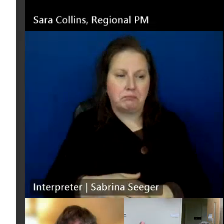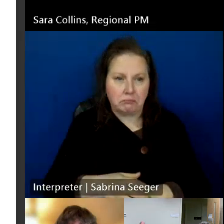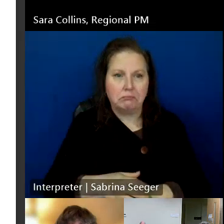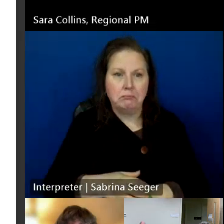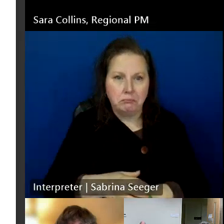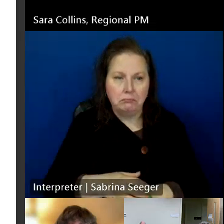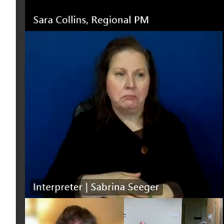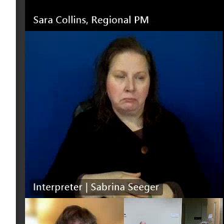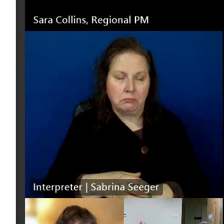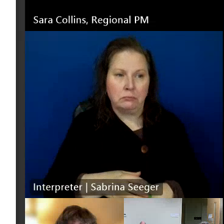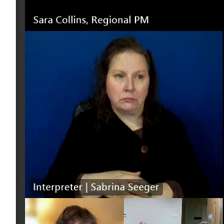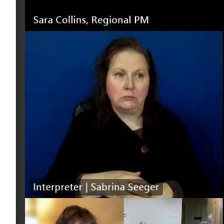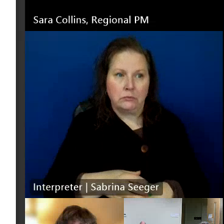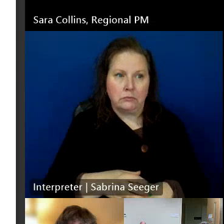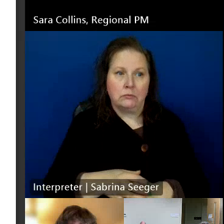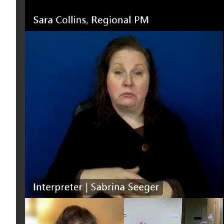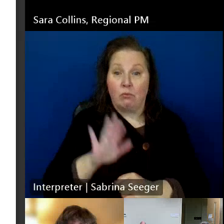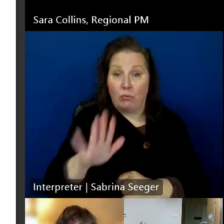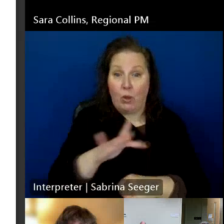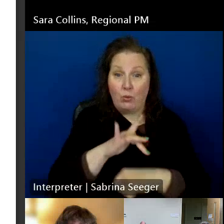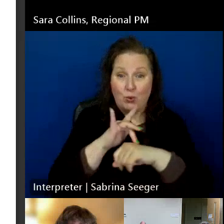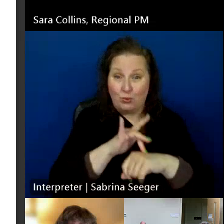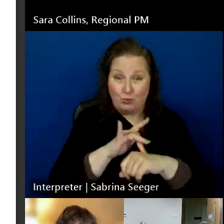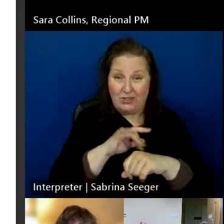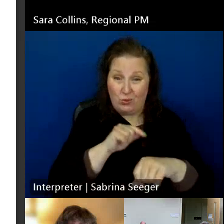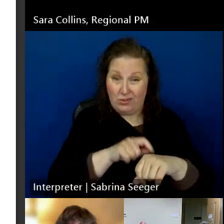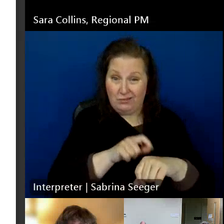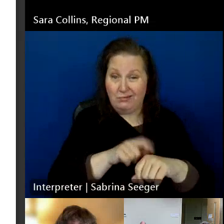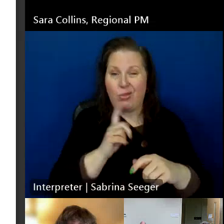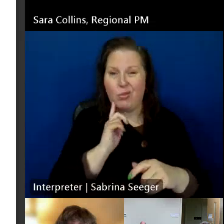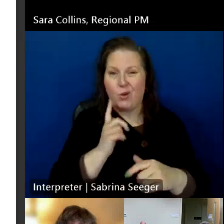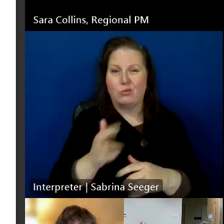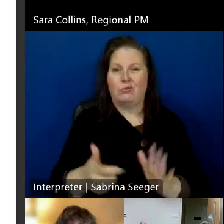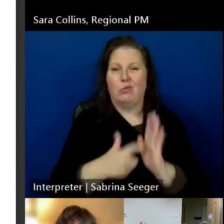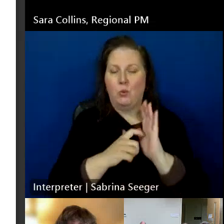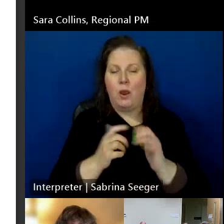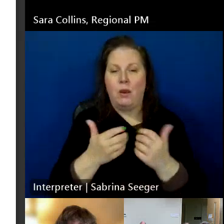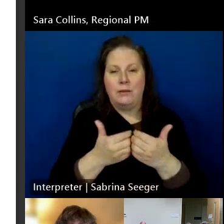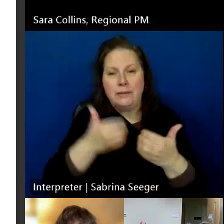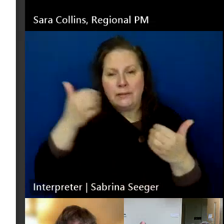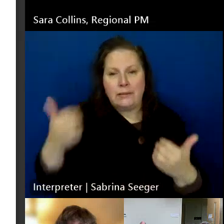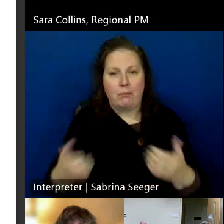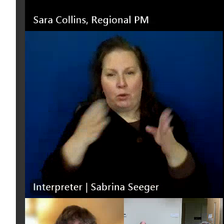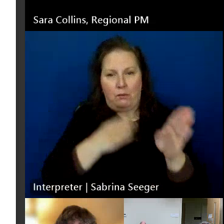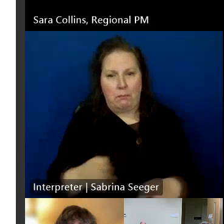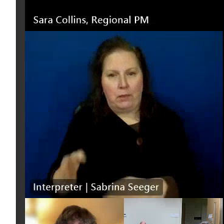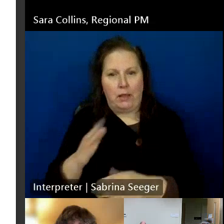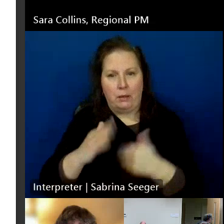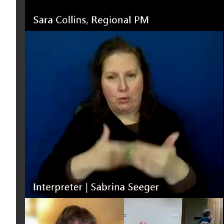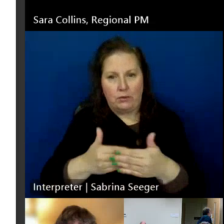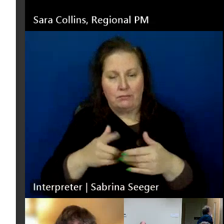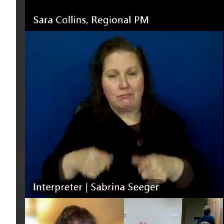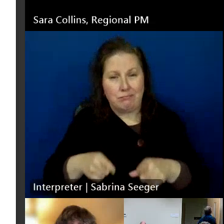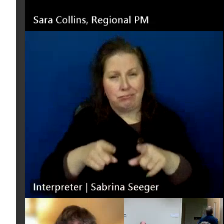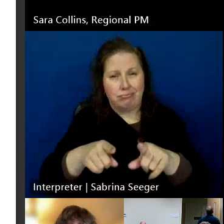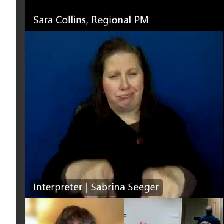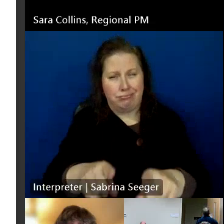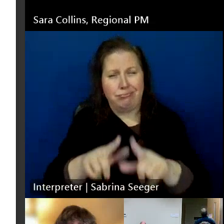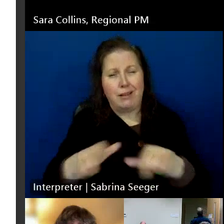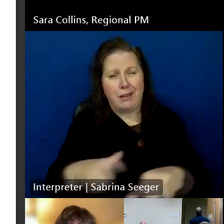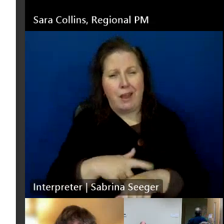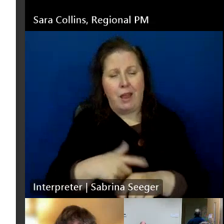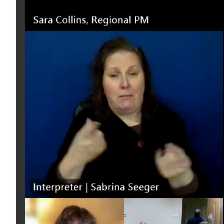and those resources also require a separate planning process and a parallel planning process that